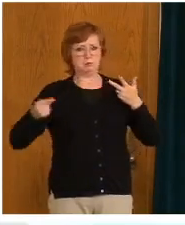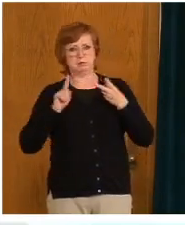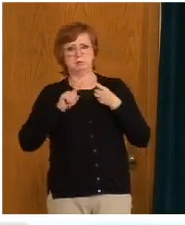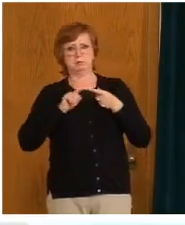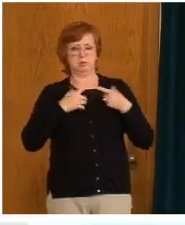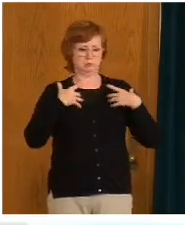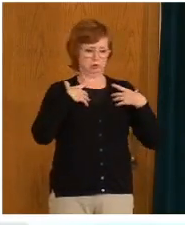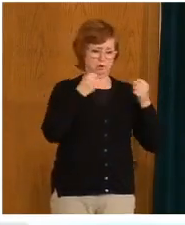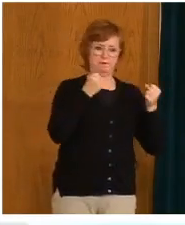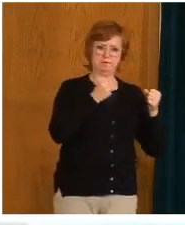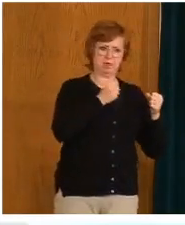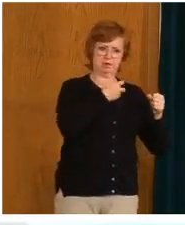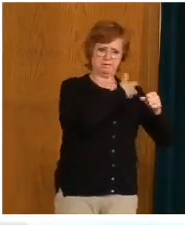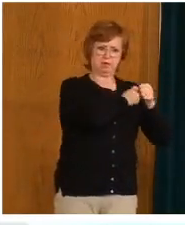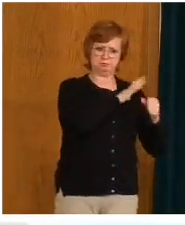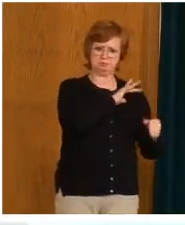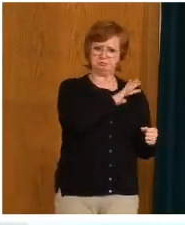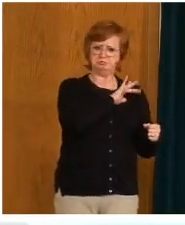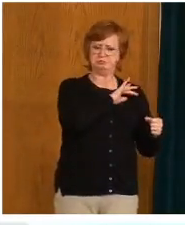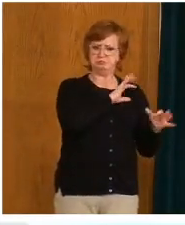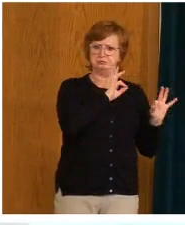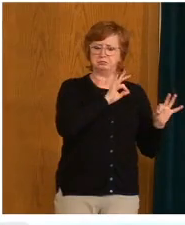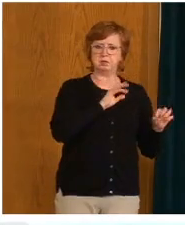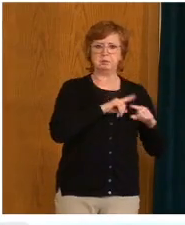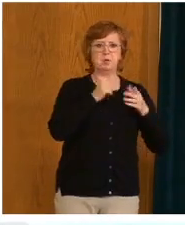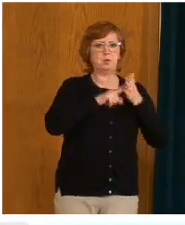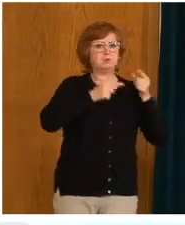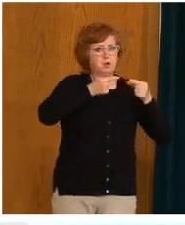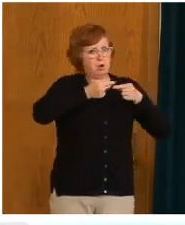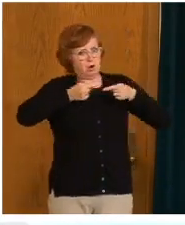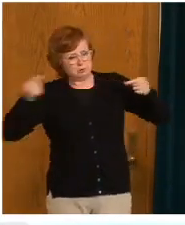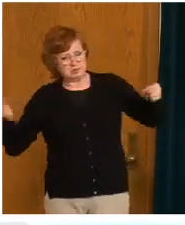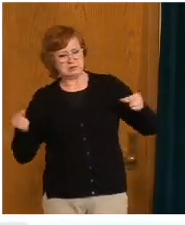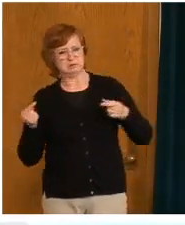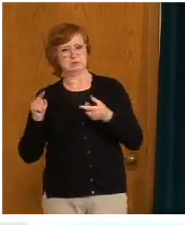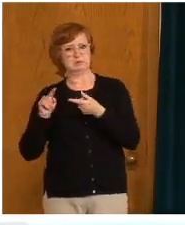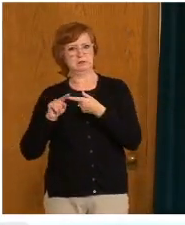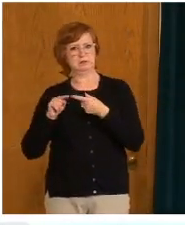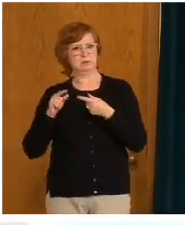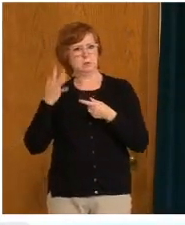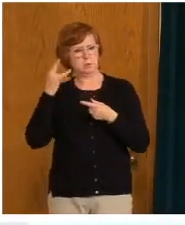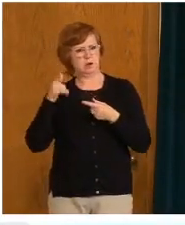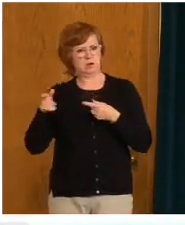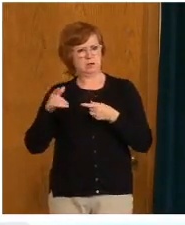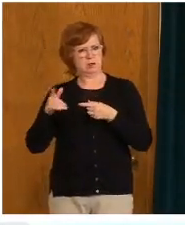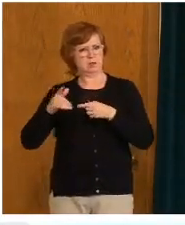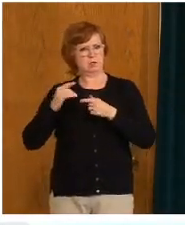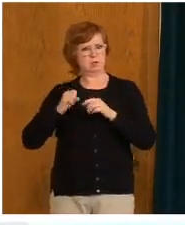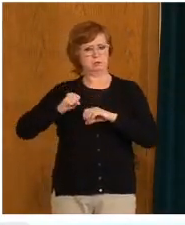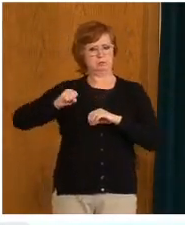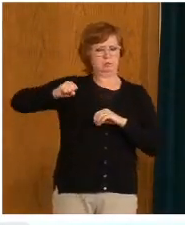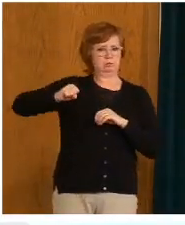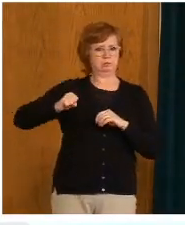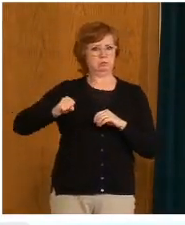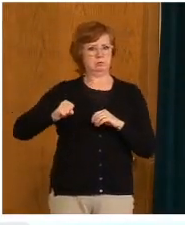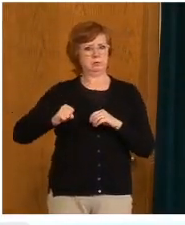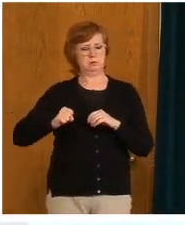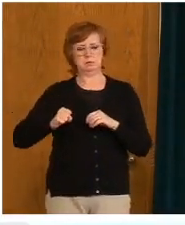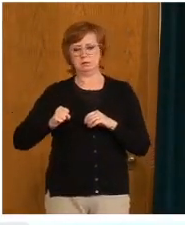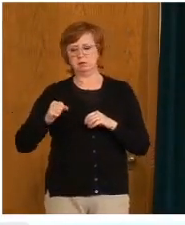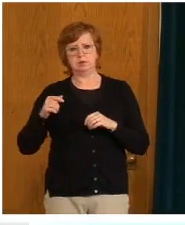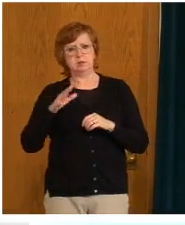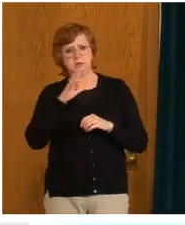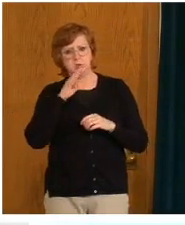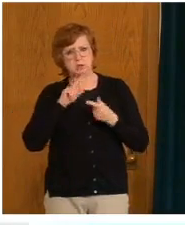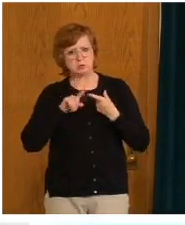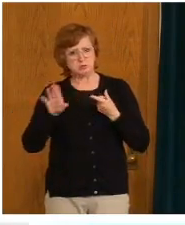with friends and family, with the pharmacist, with your healthcare provider, physician, nurse, I think it's really important. No question is